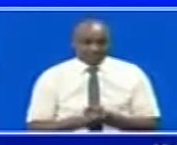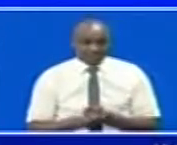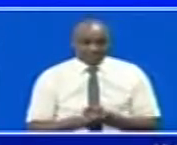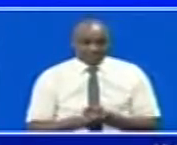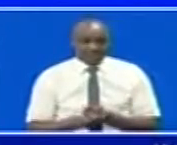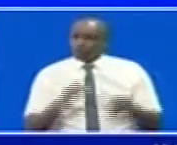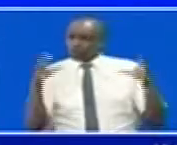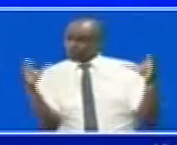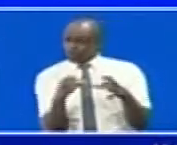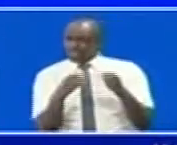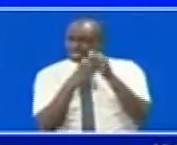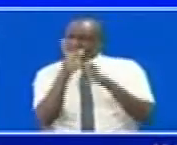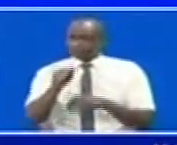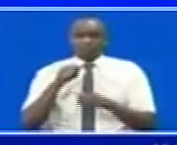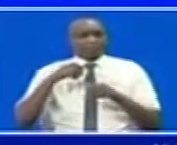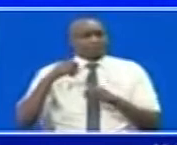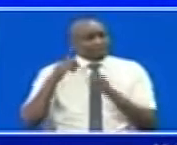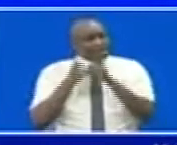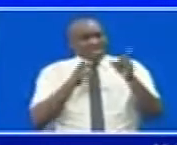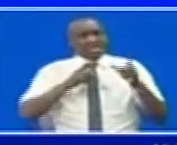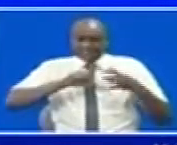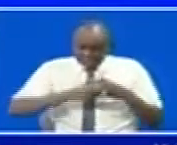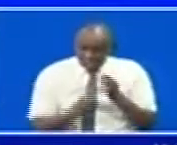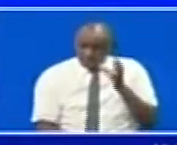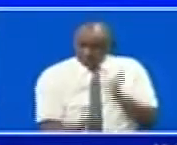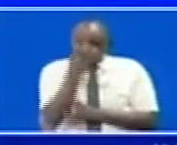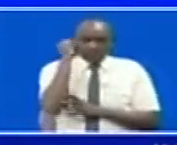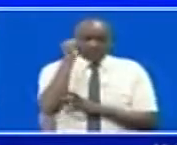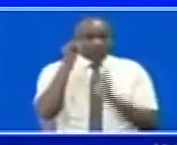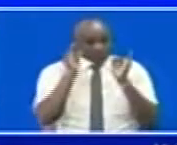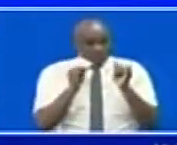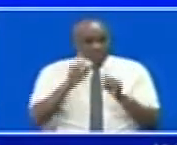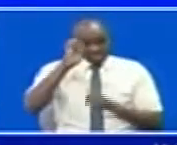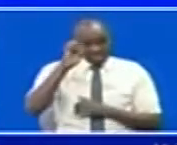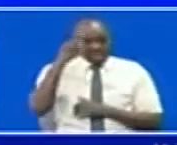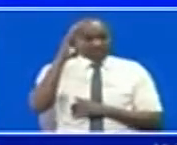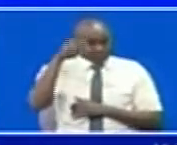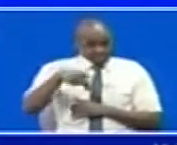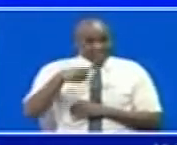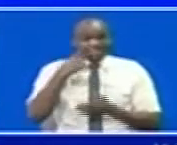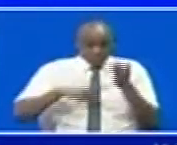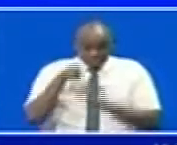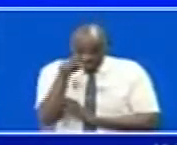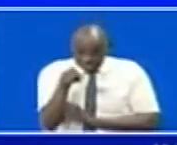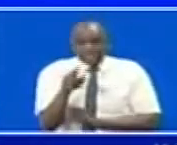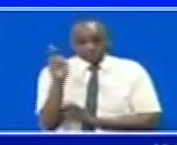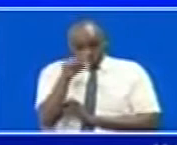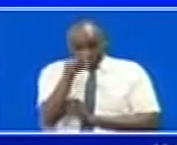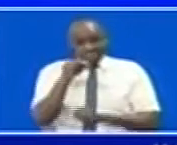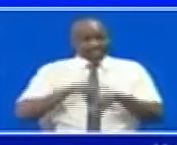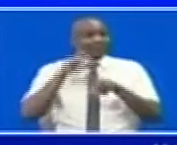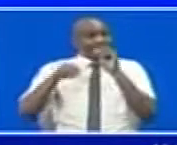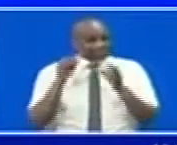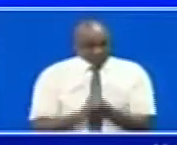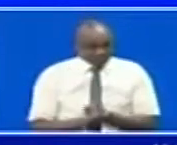A section of leaders from Mandera have launched a new party, the Economic Freedom Party, which they intend to use in the coming general